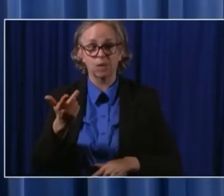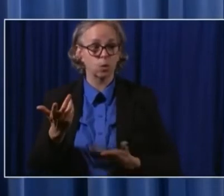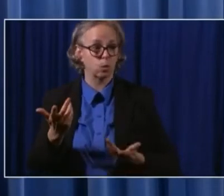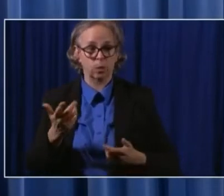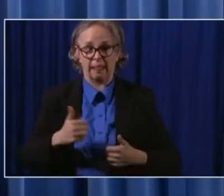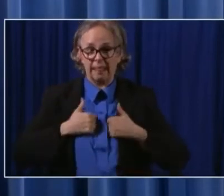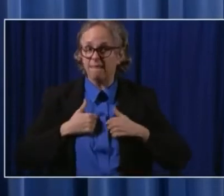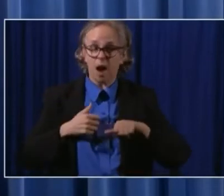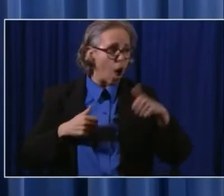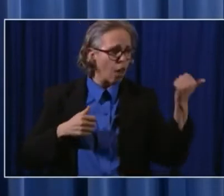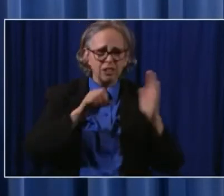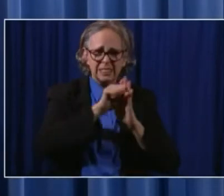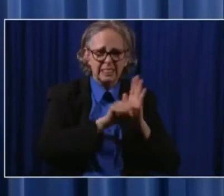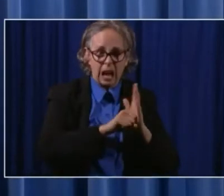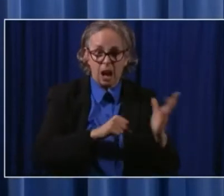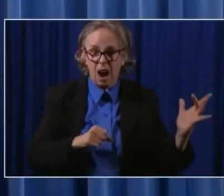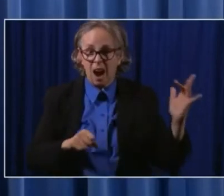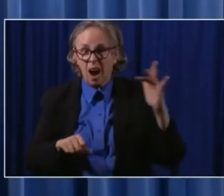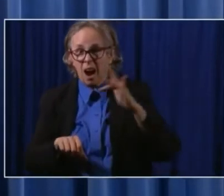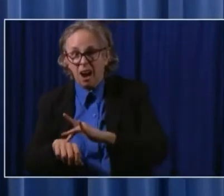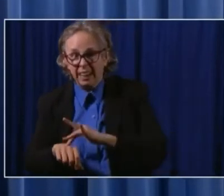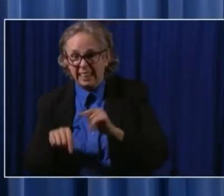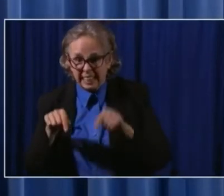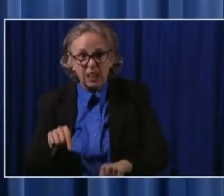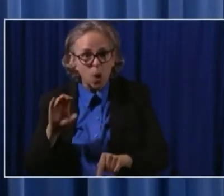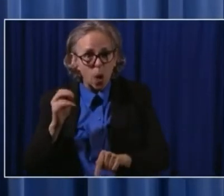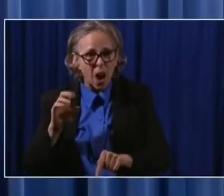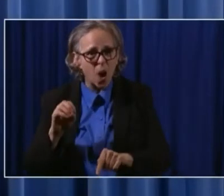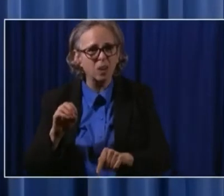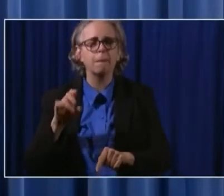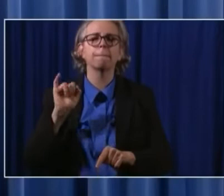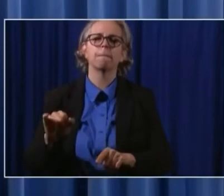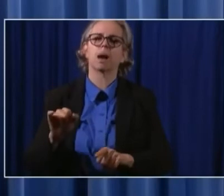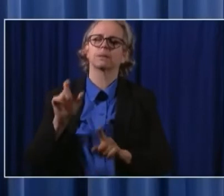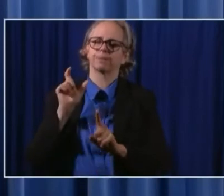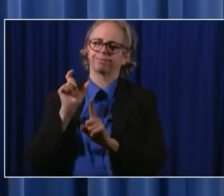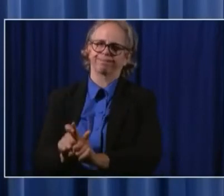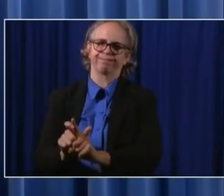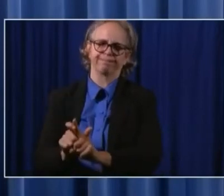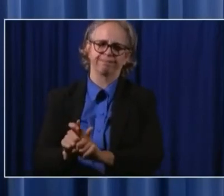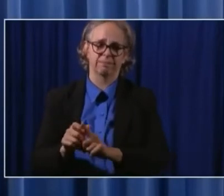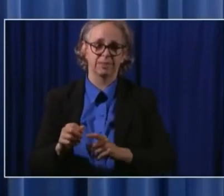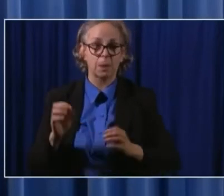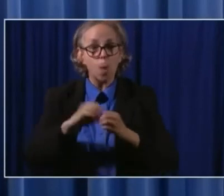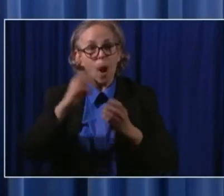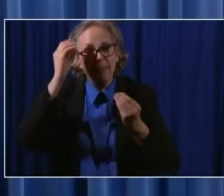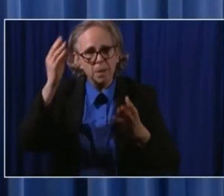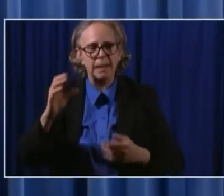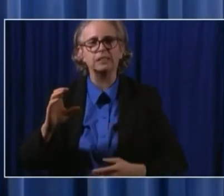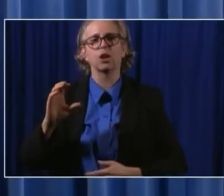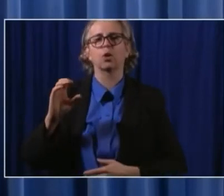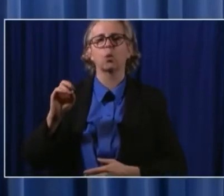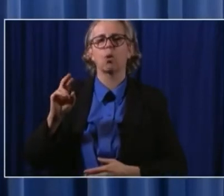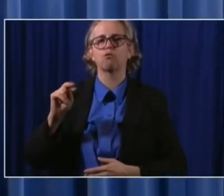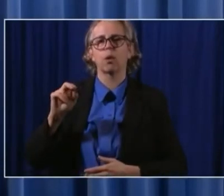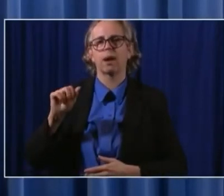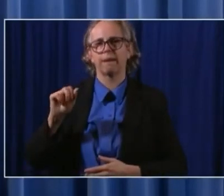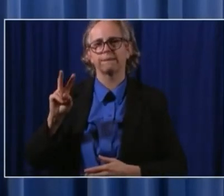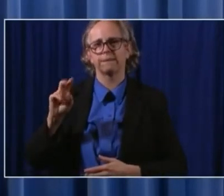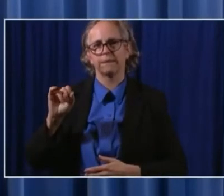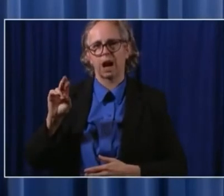rates, whether they're traveling for business or vacationing. Please visit our website at coronavirus.ohio.gov for more